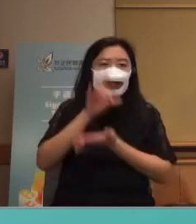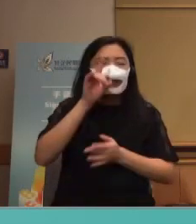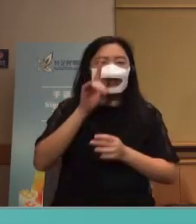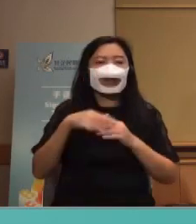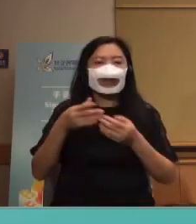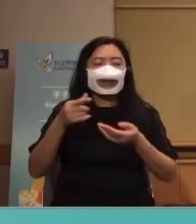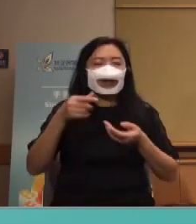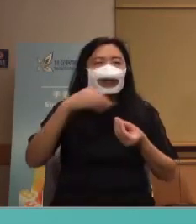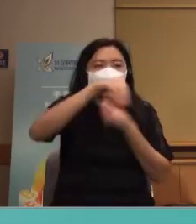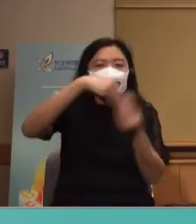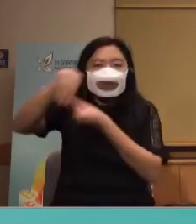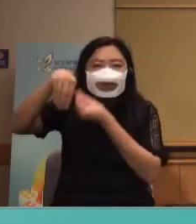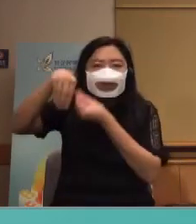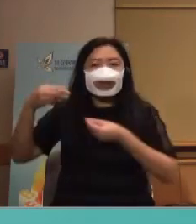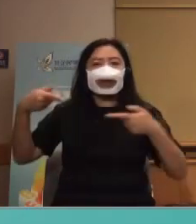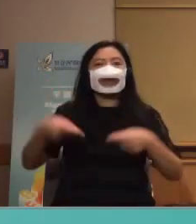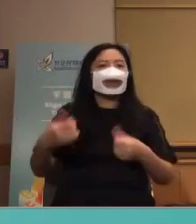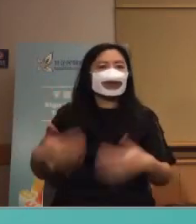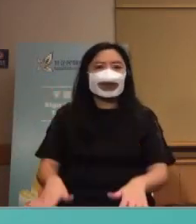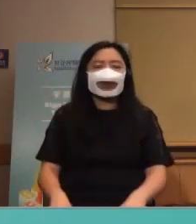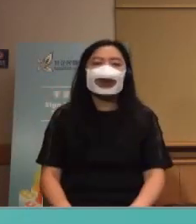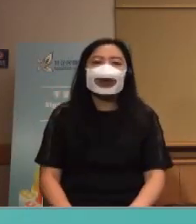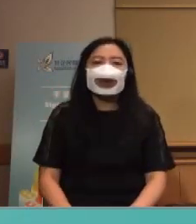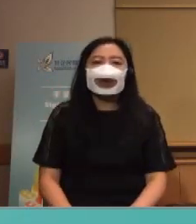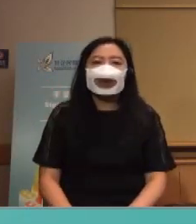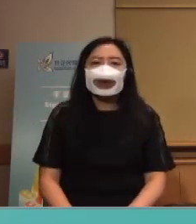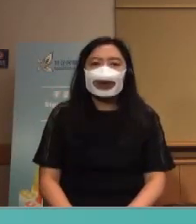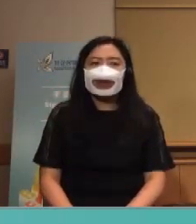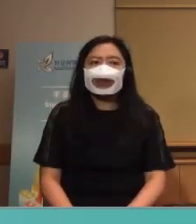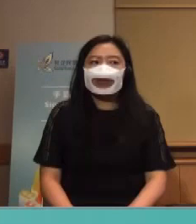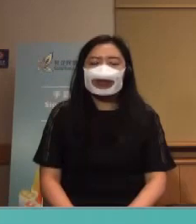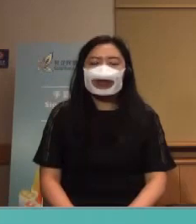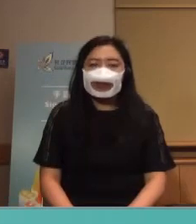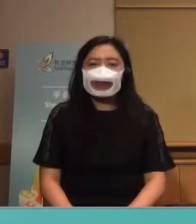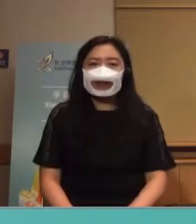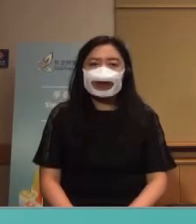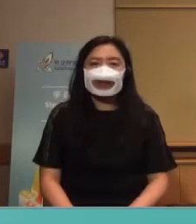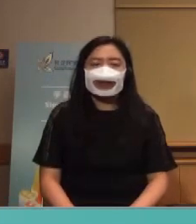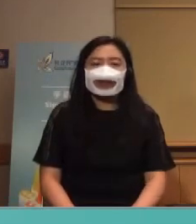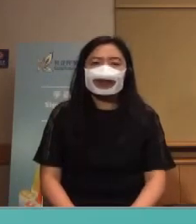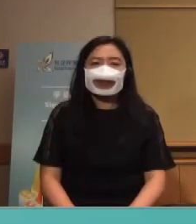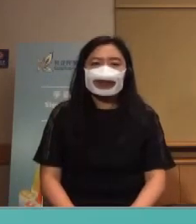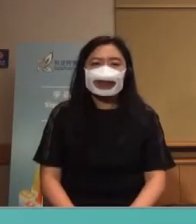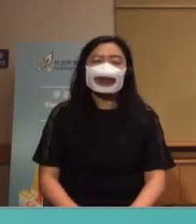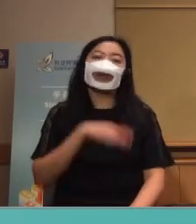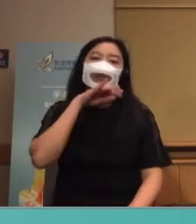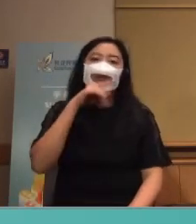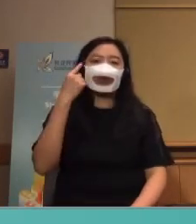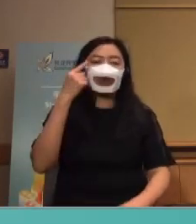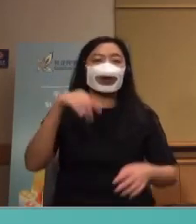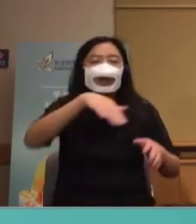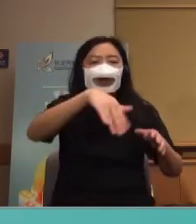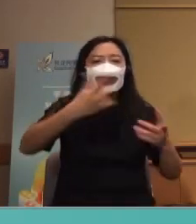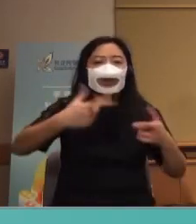$5 million last year, within like a couple of days, you get all the money, right? And, you can do an NFT sale and you can sell out, your whole